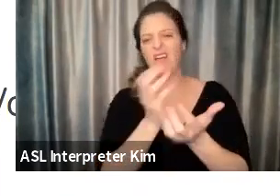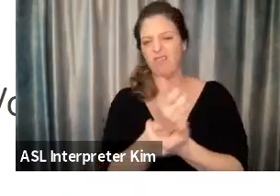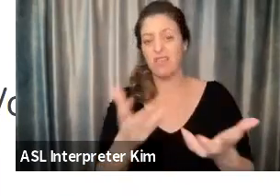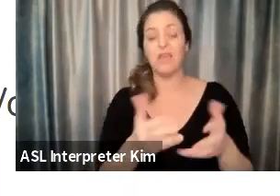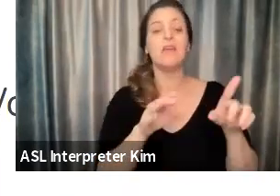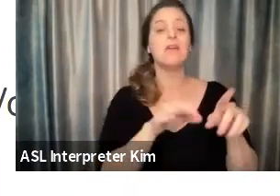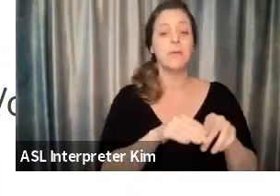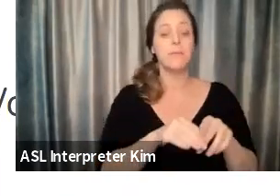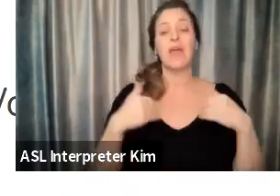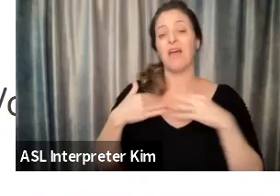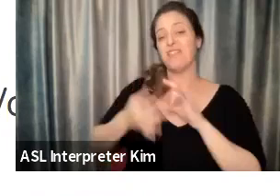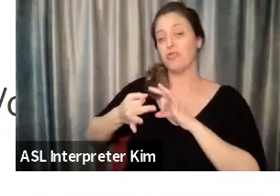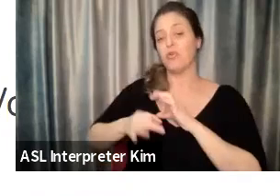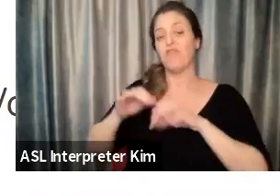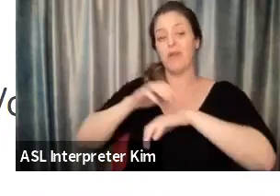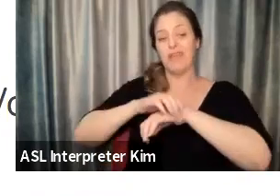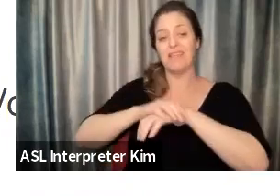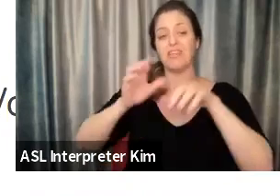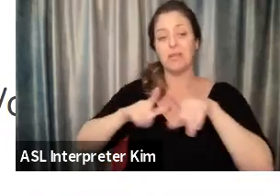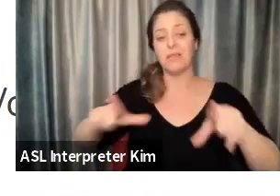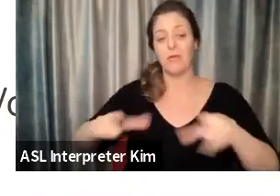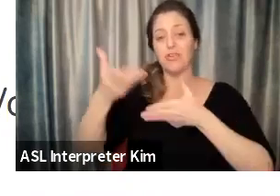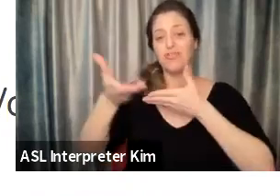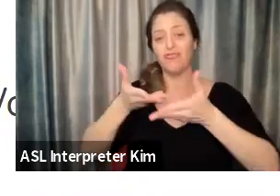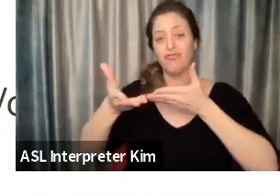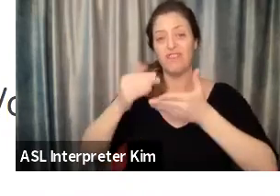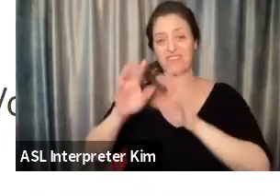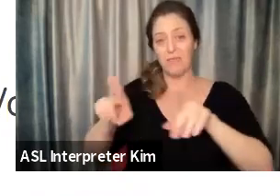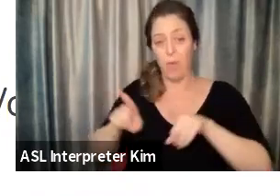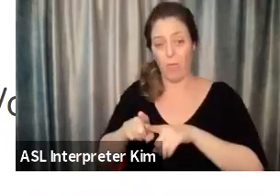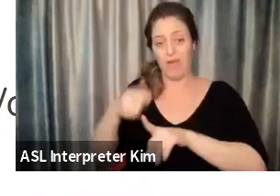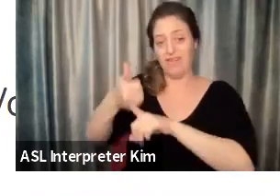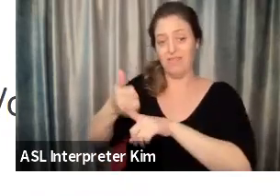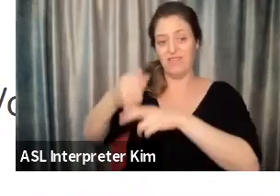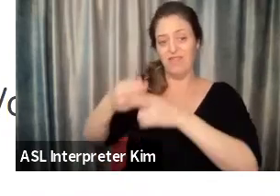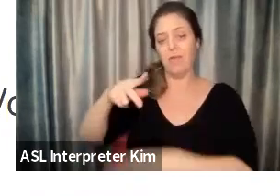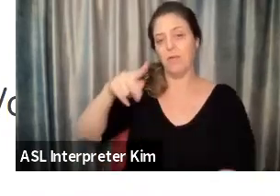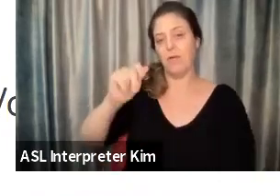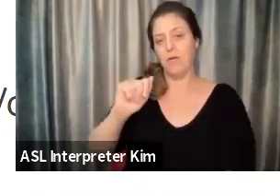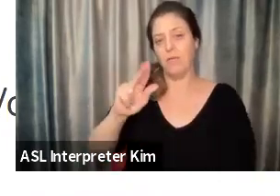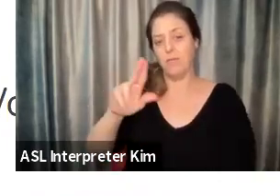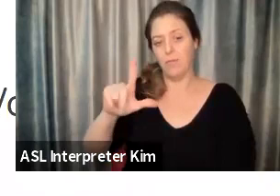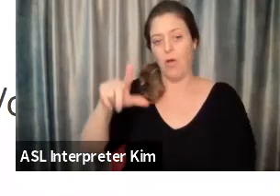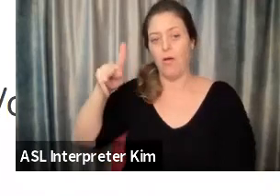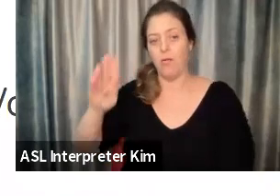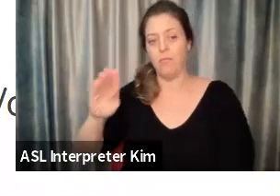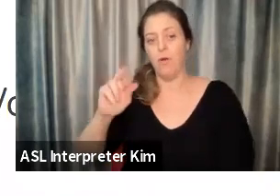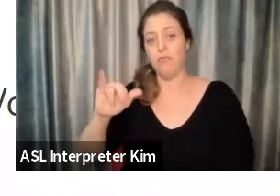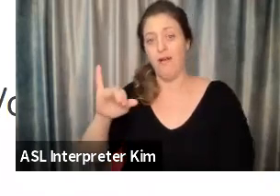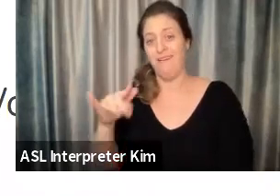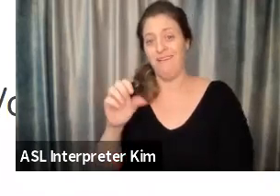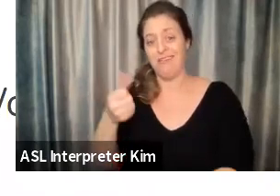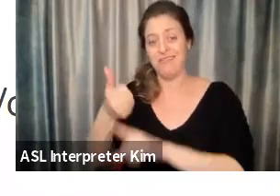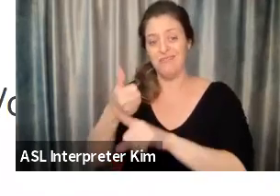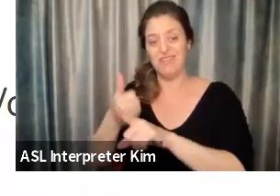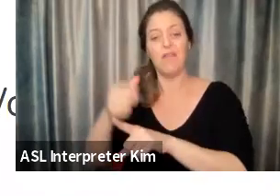from the English Learner Services Department with Paul Barajas. So if you want to reach out to him with questions you might have, obviously that's